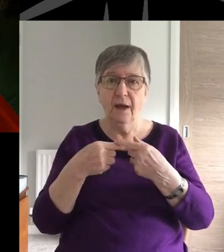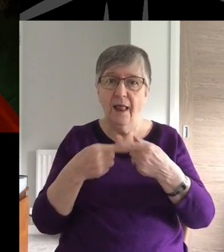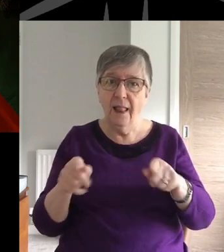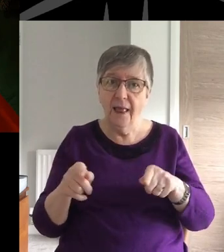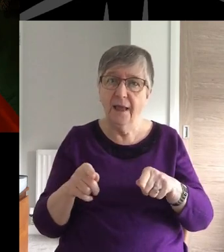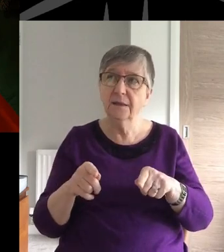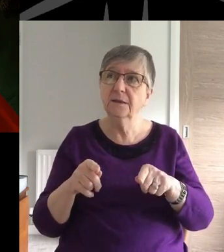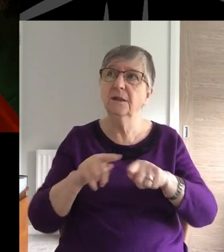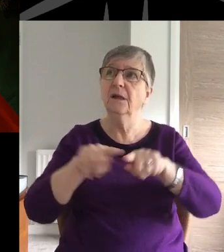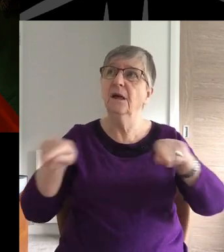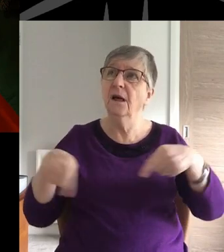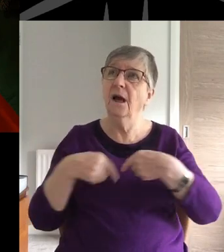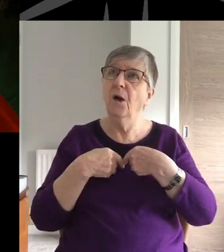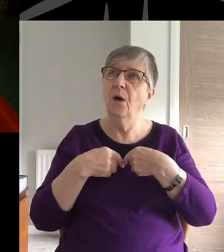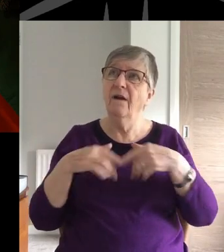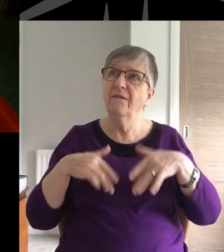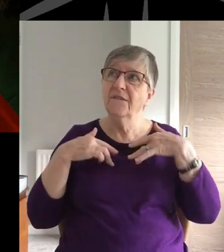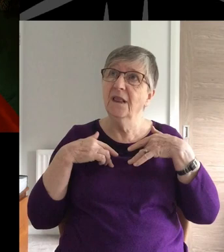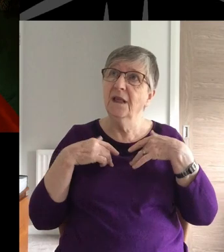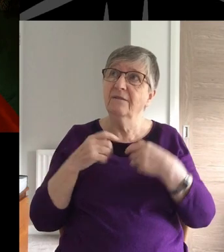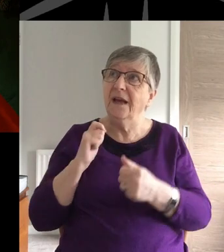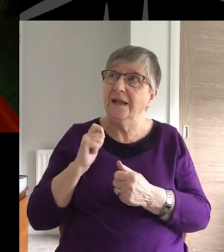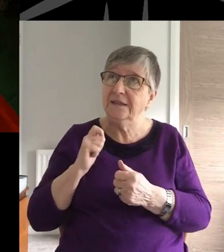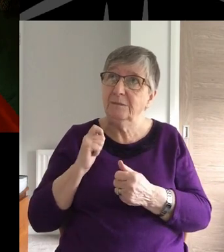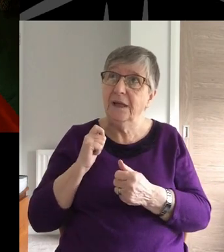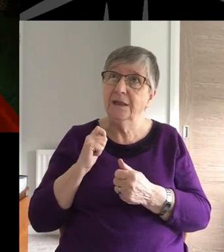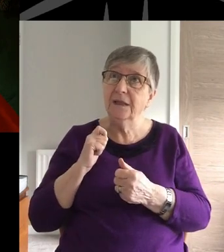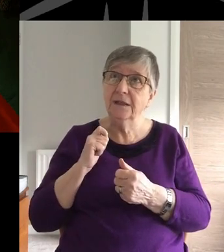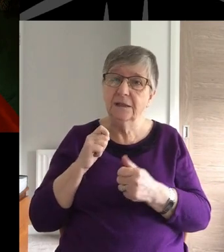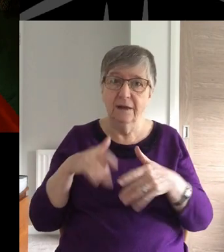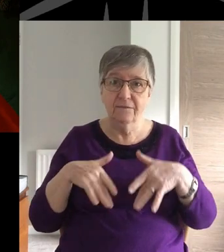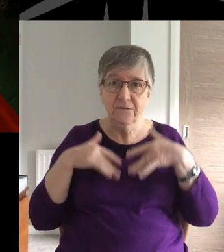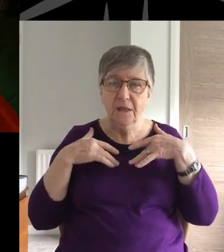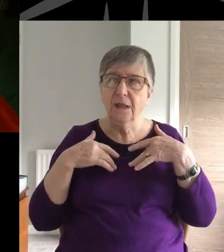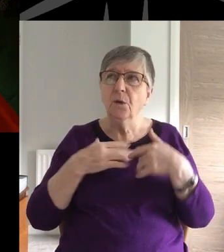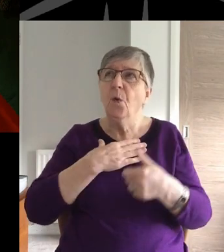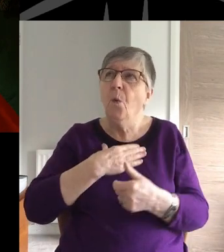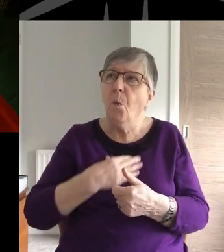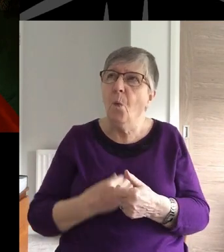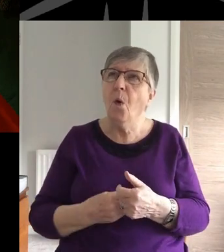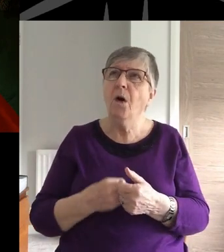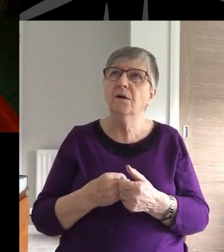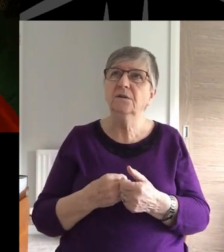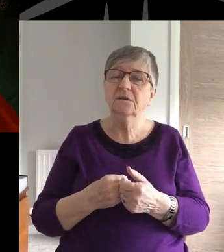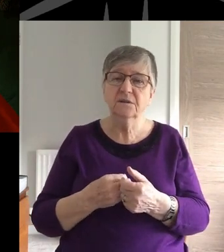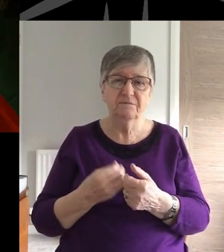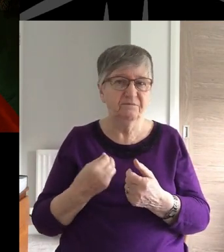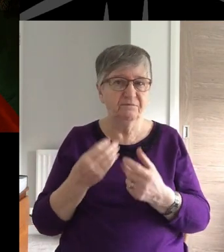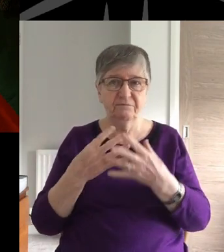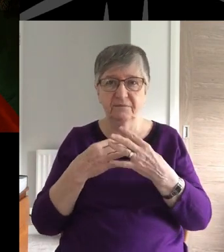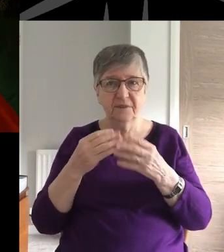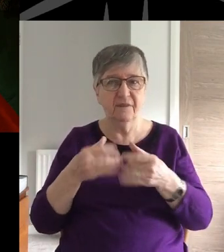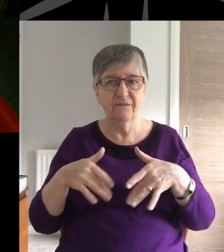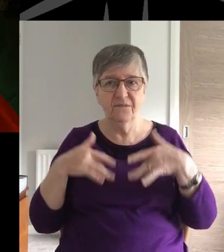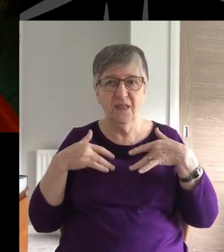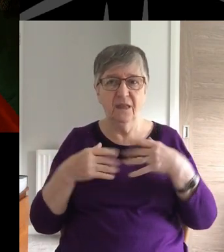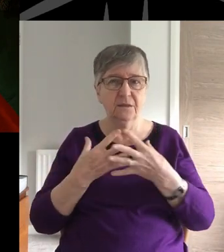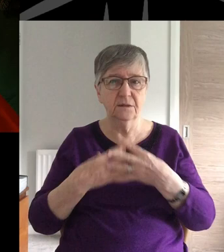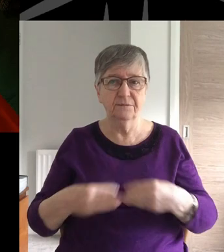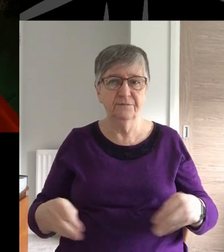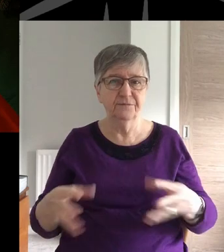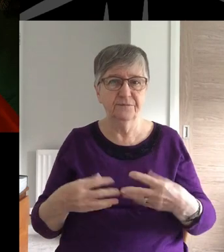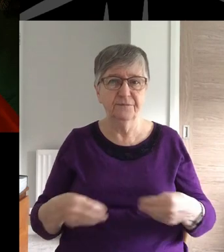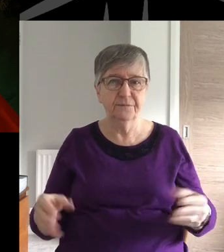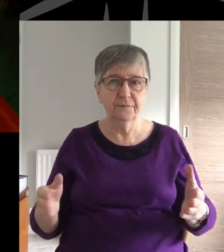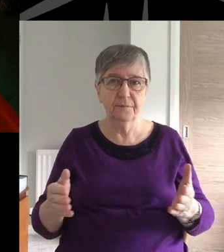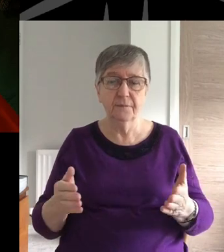We have let our capacity for expectation, our sense of eager longing, wilt and fade.